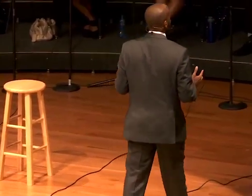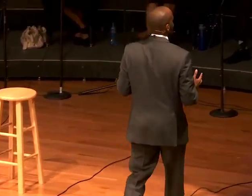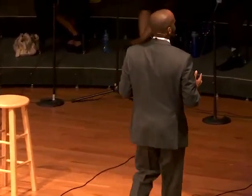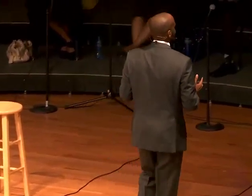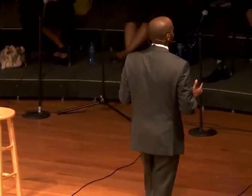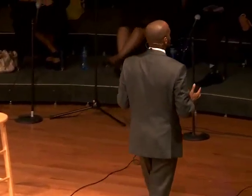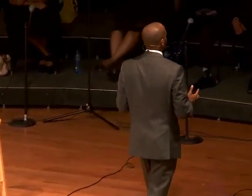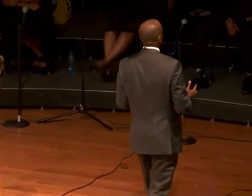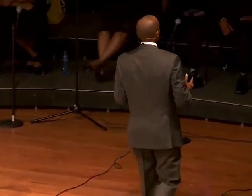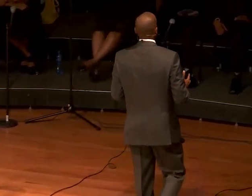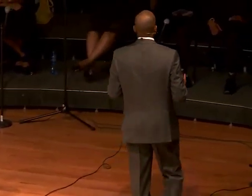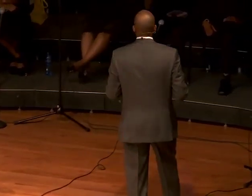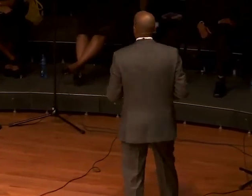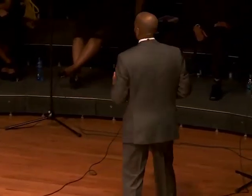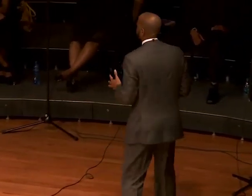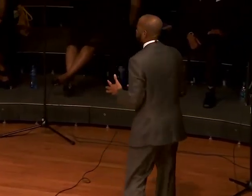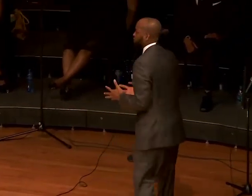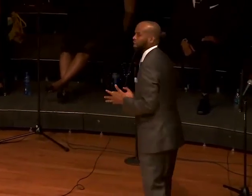gone?